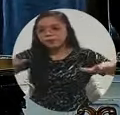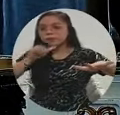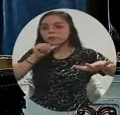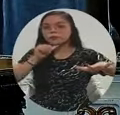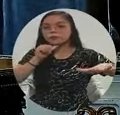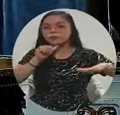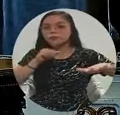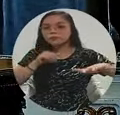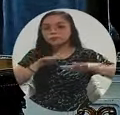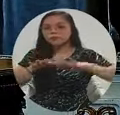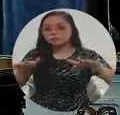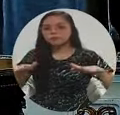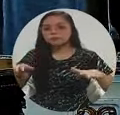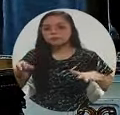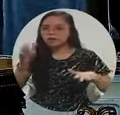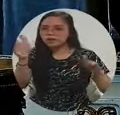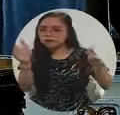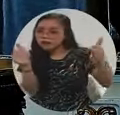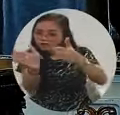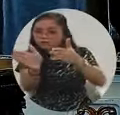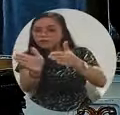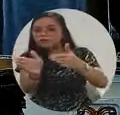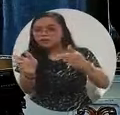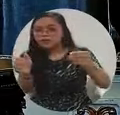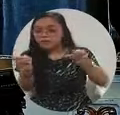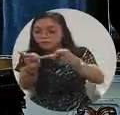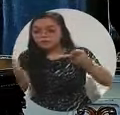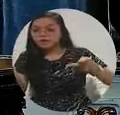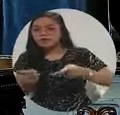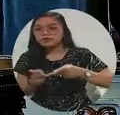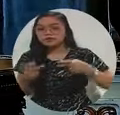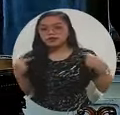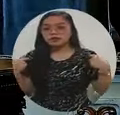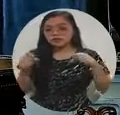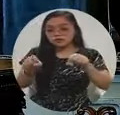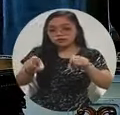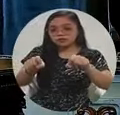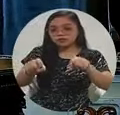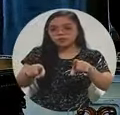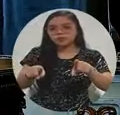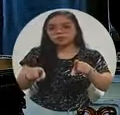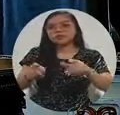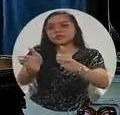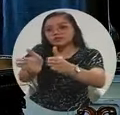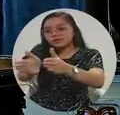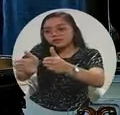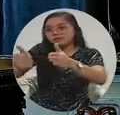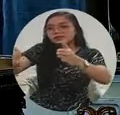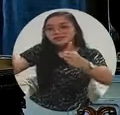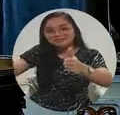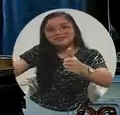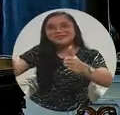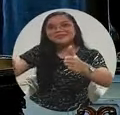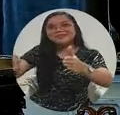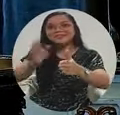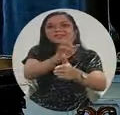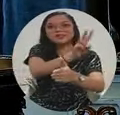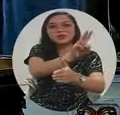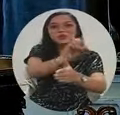the area like they are occupying now, just a little bit of that area. And as they grow,